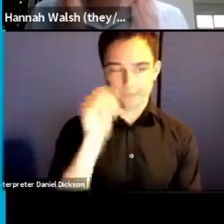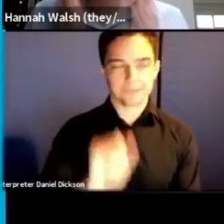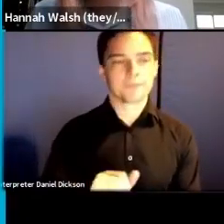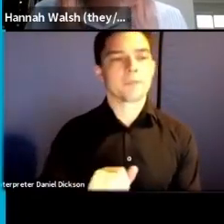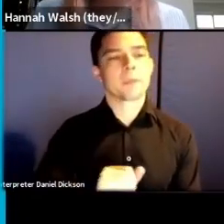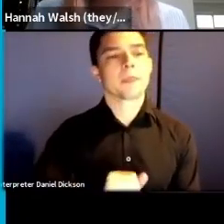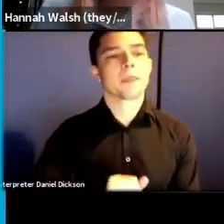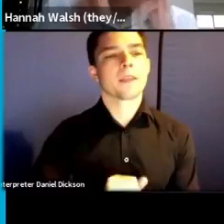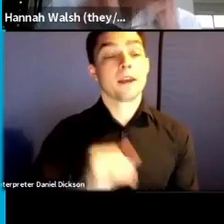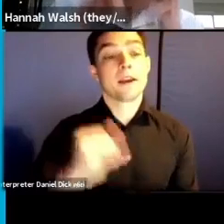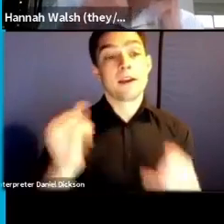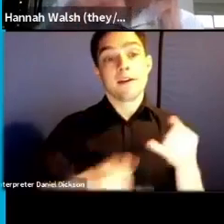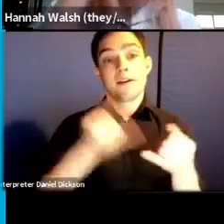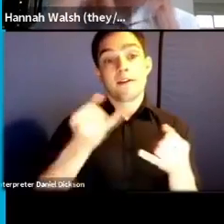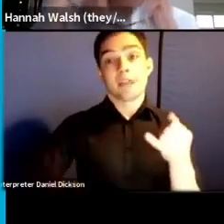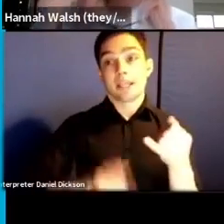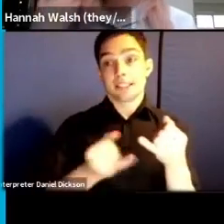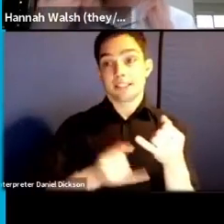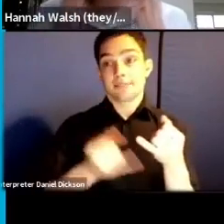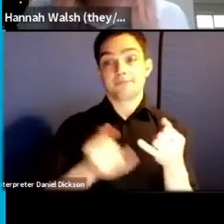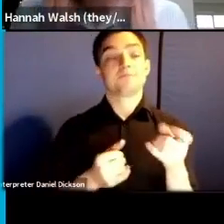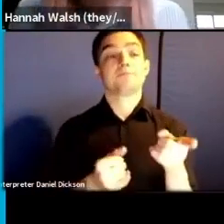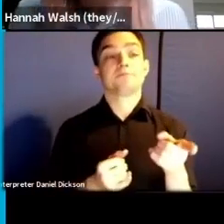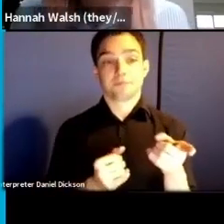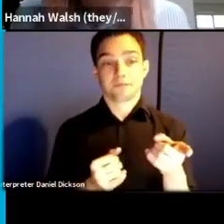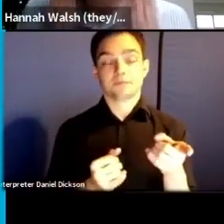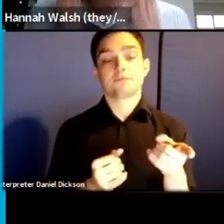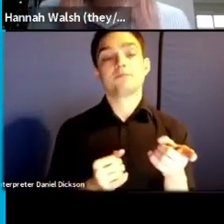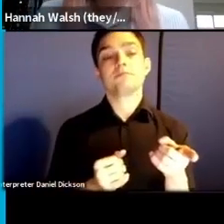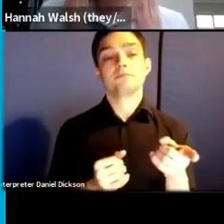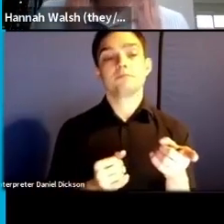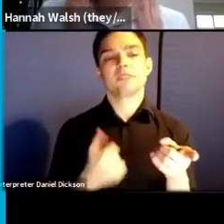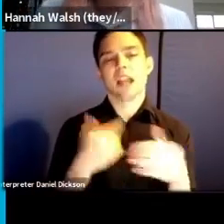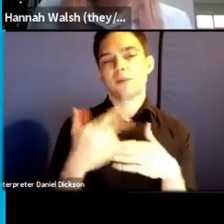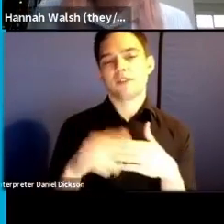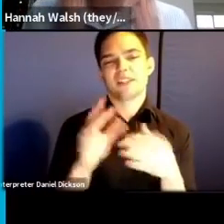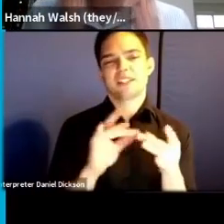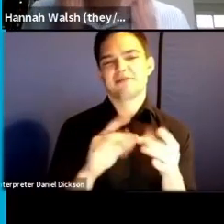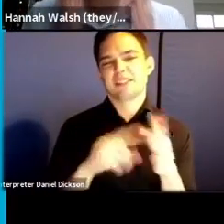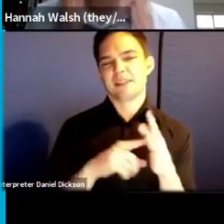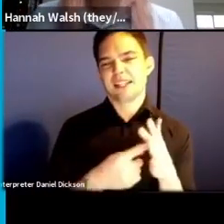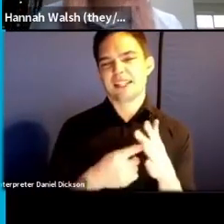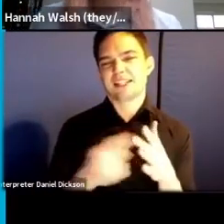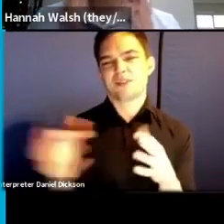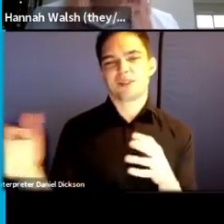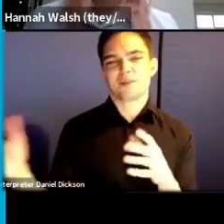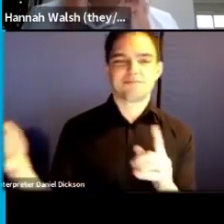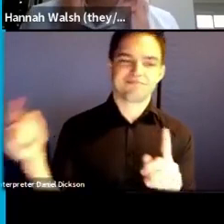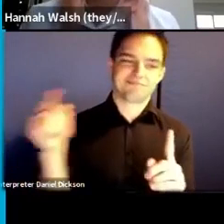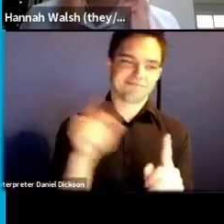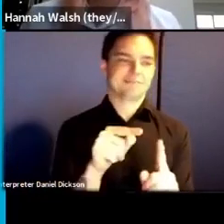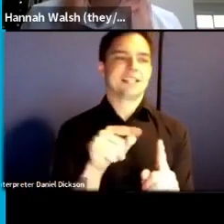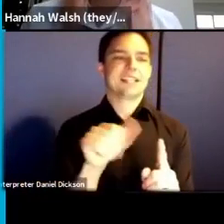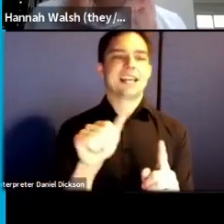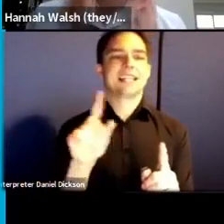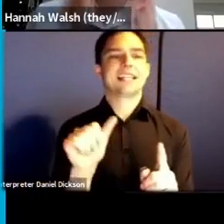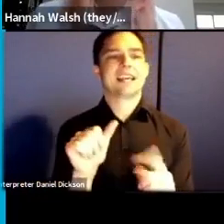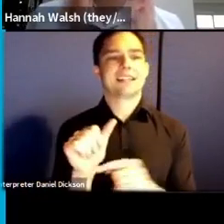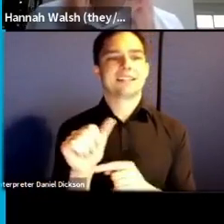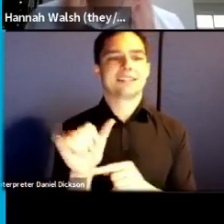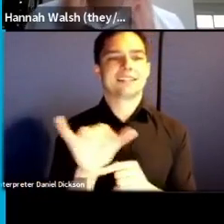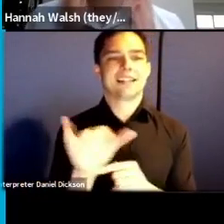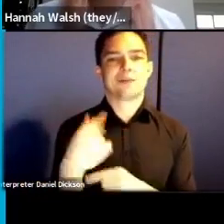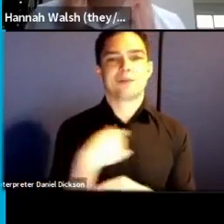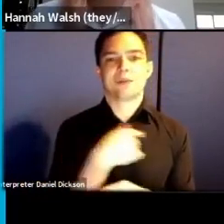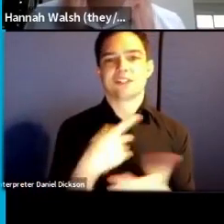And then finally, I think I referenced this in the very beginning and we're coming back to it now. So the ADA, as we talked